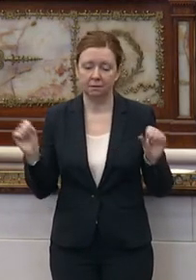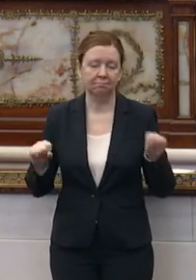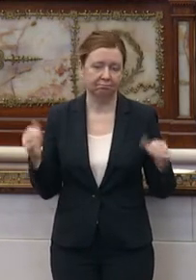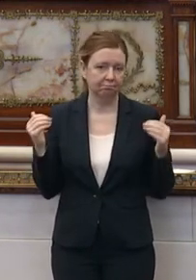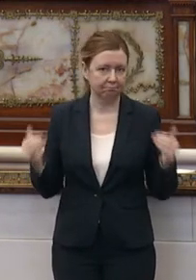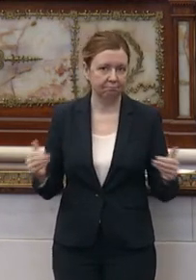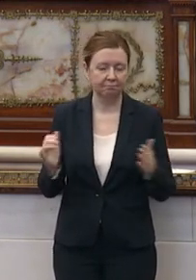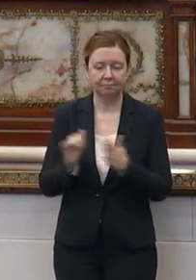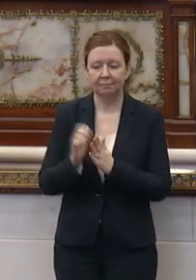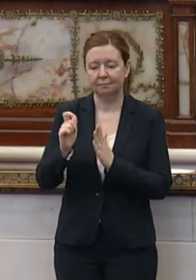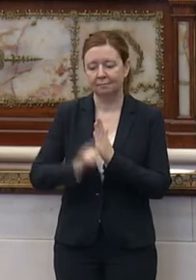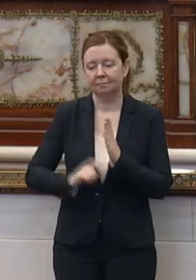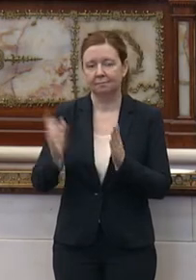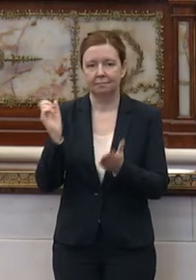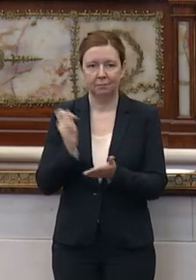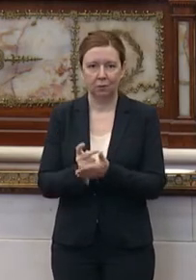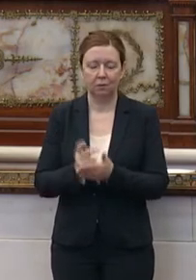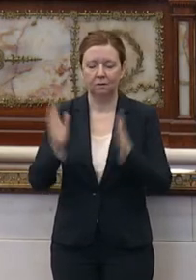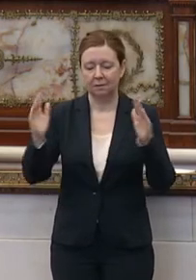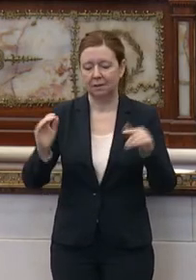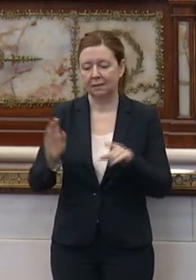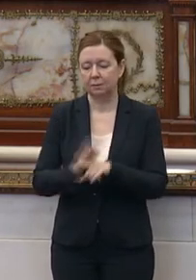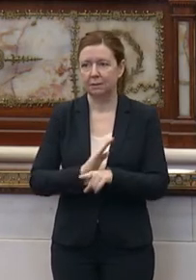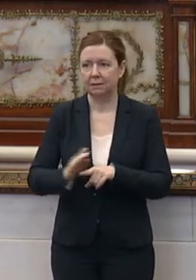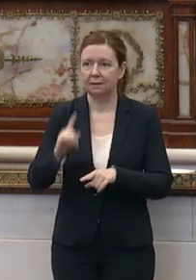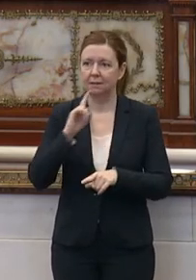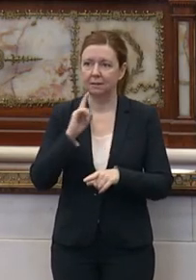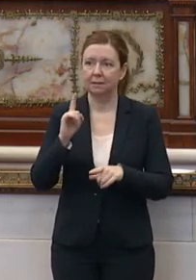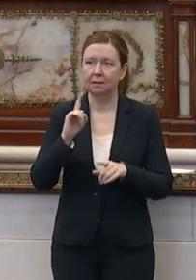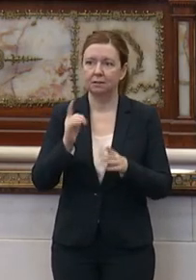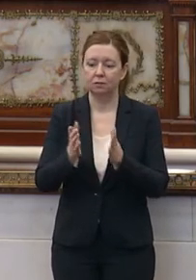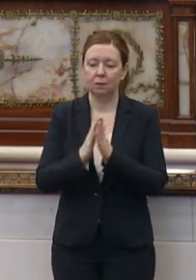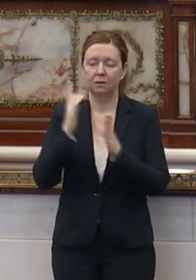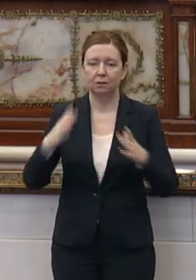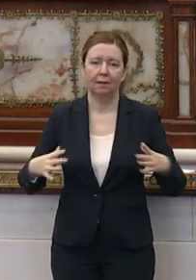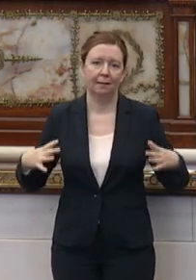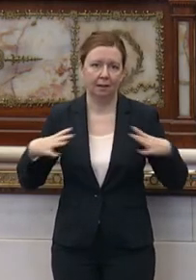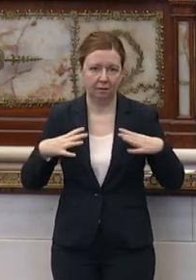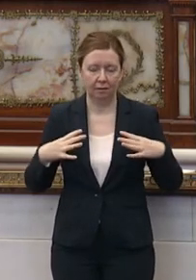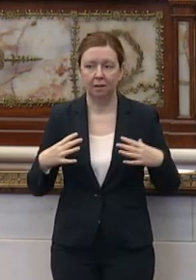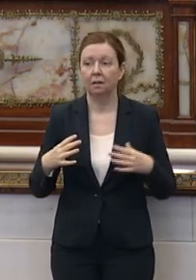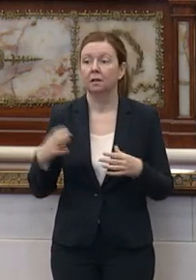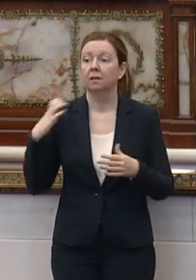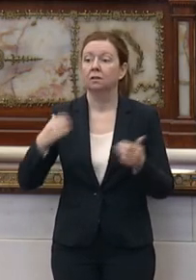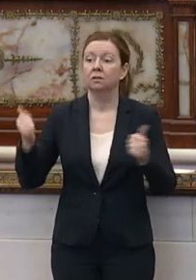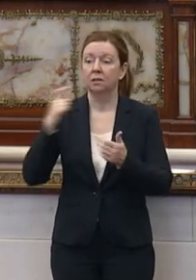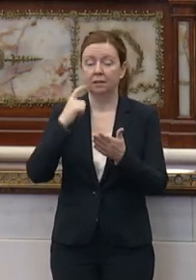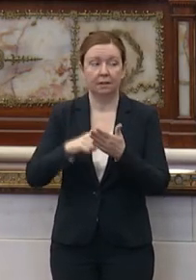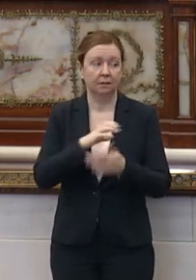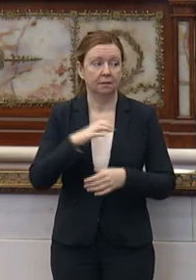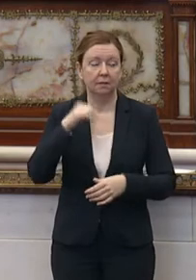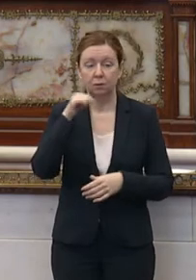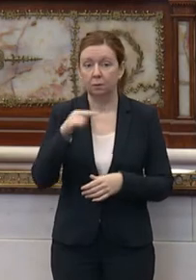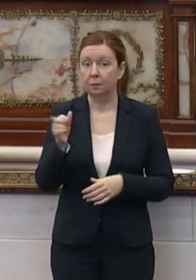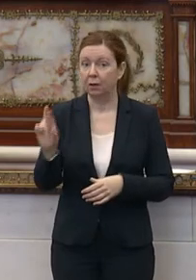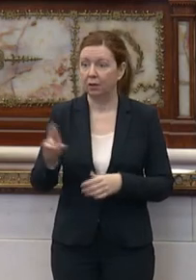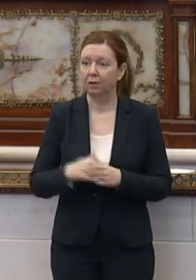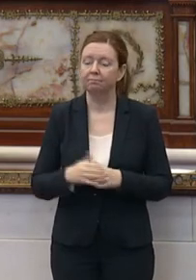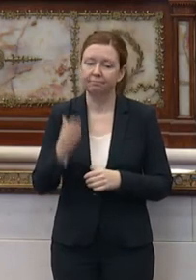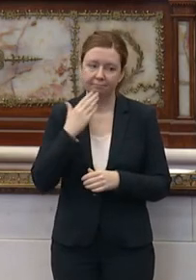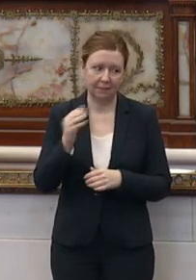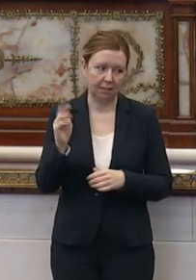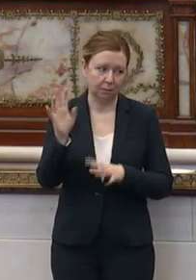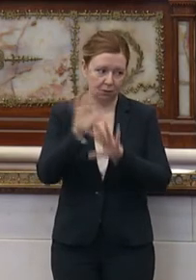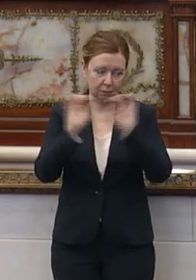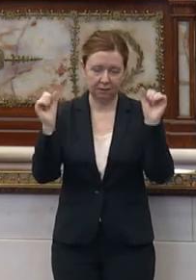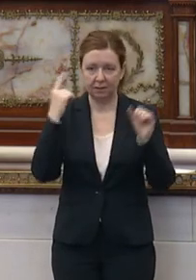opposed, ayes have it, and our journal is approved. And our next order of business is request for leave of absence, and the chair recognizes Councilwoman Parker. Thank you,